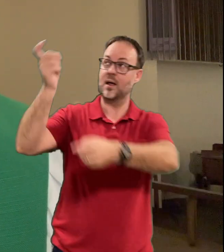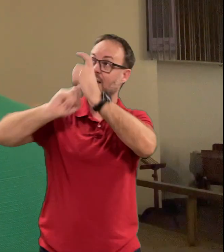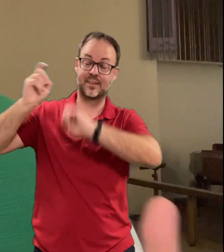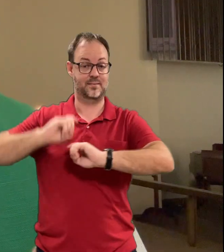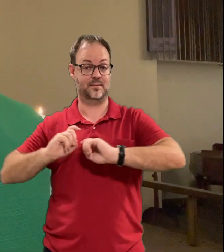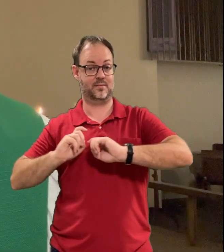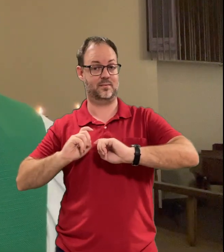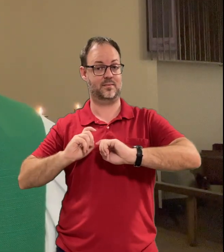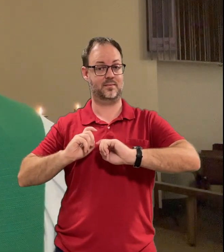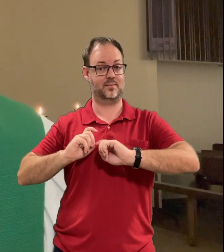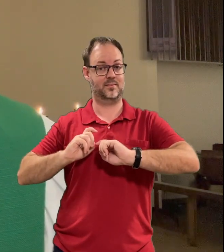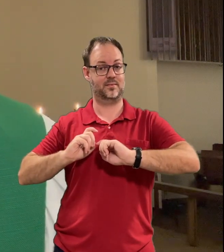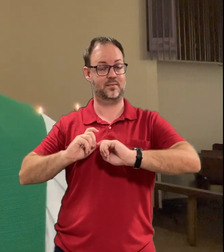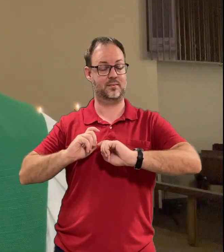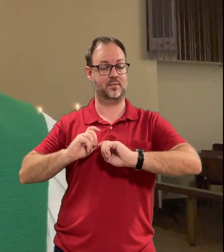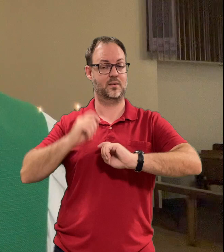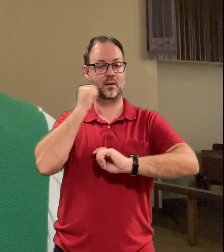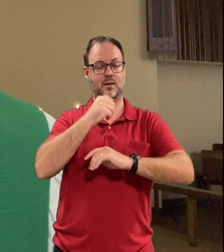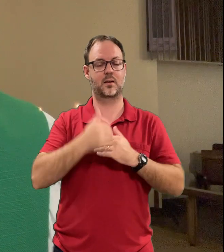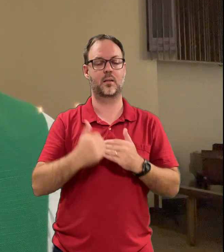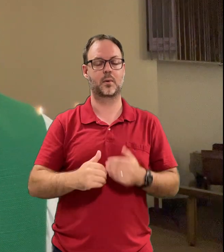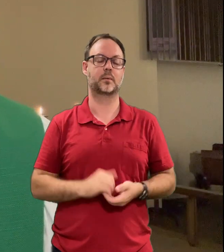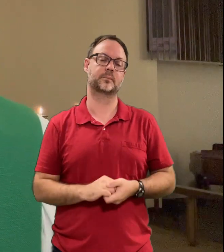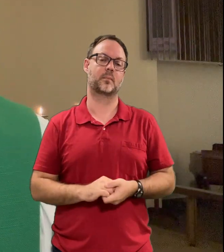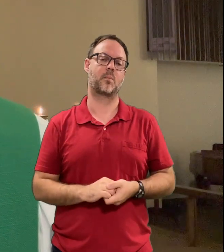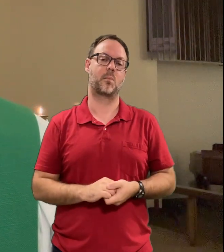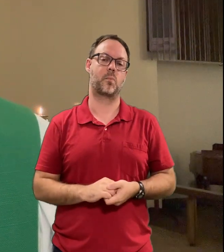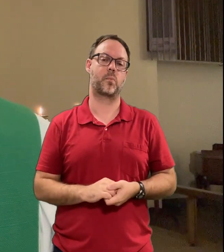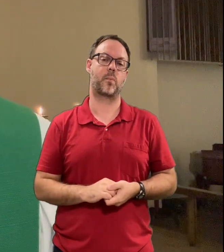and abundant with us in giving us daily bread.